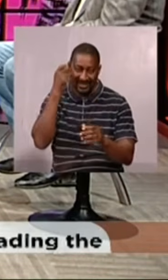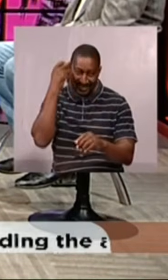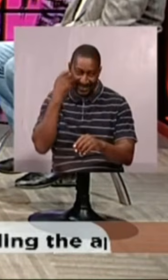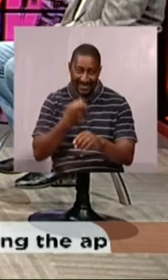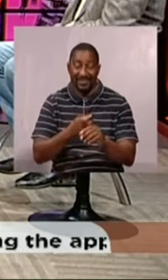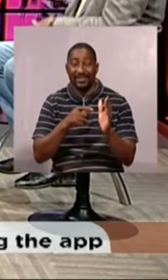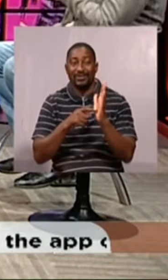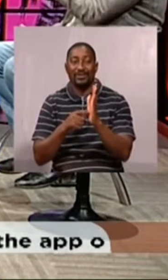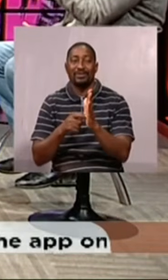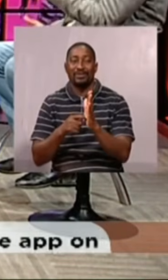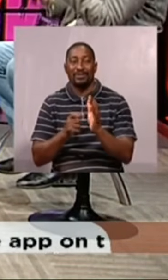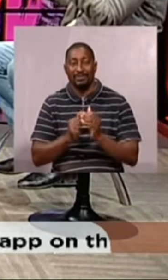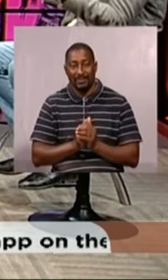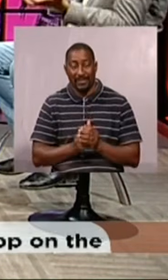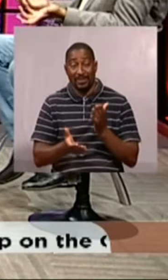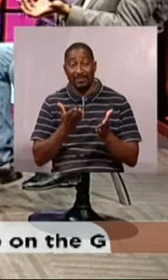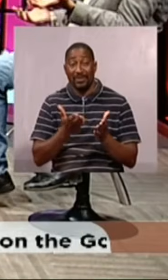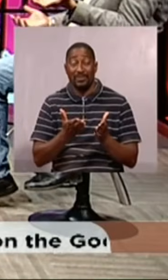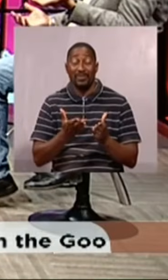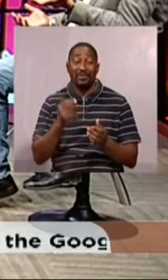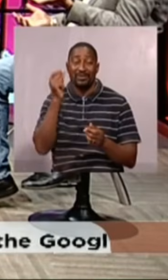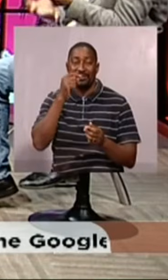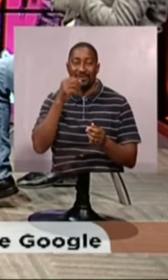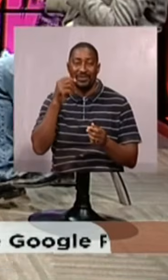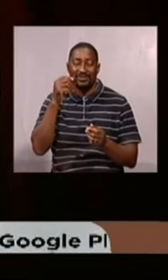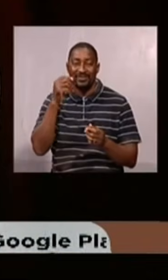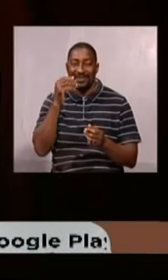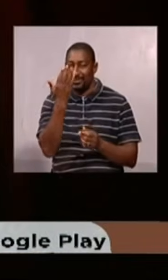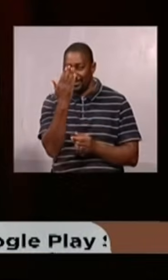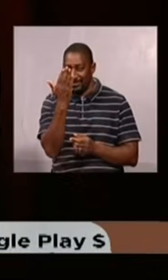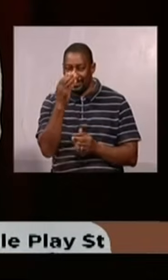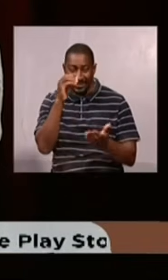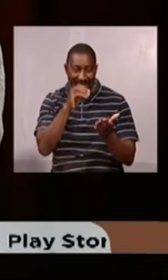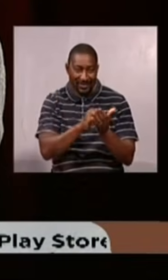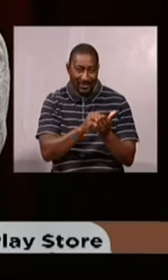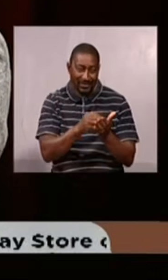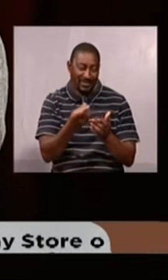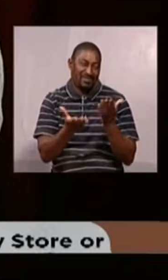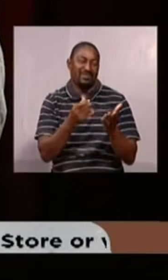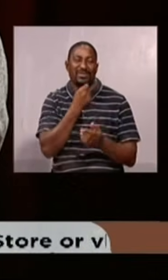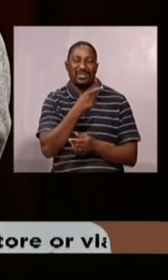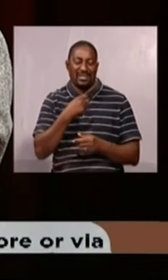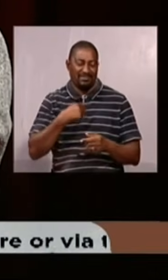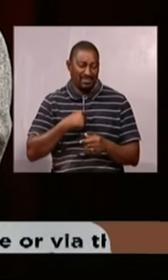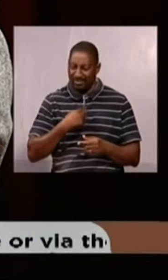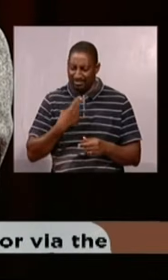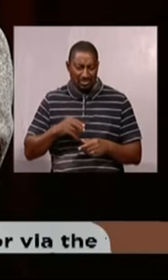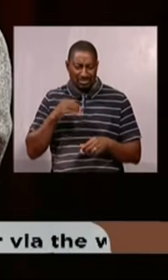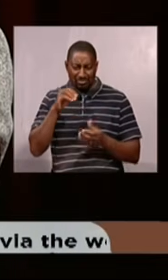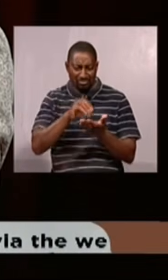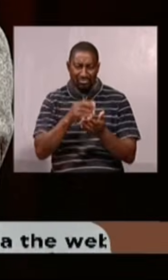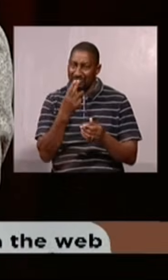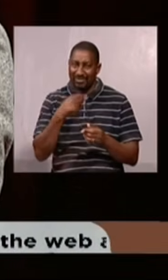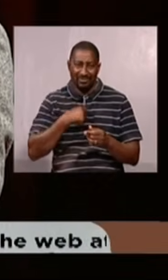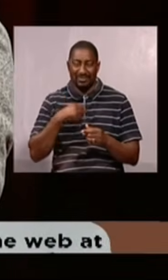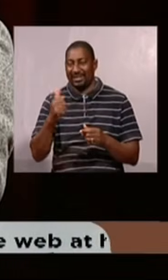is. True. Even though it's your photo, it might be somebody else posting. Yeah. How do you prove that it's your account? Facebook is not going to give you that information. So